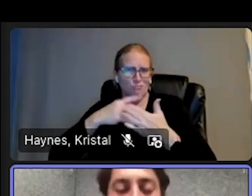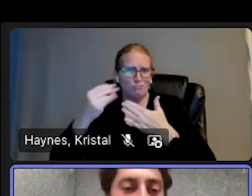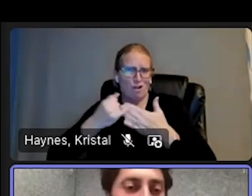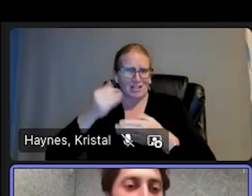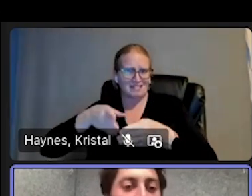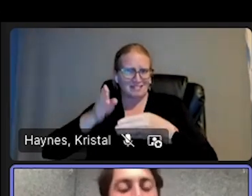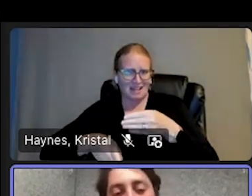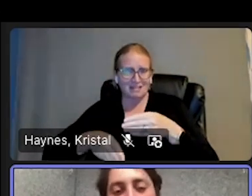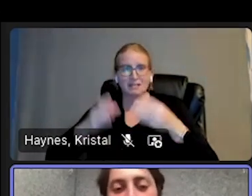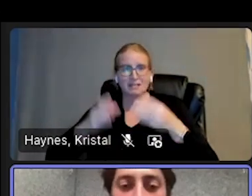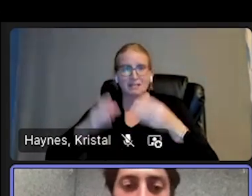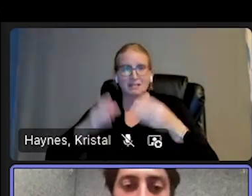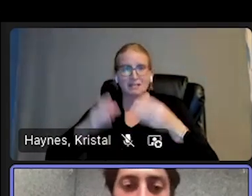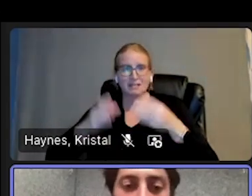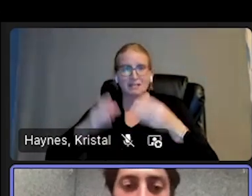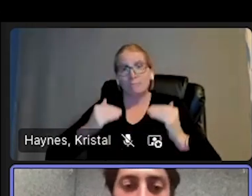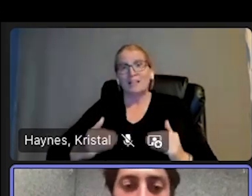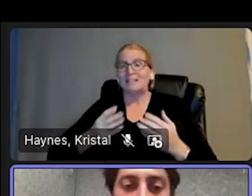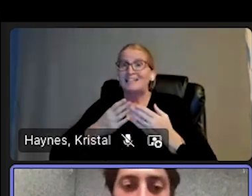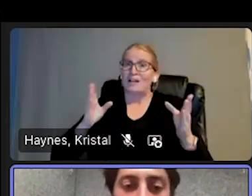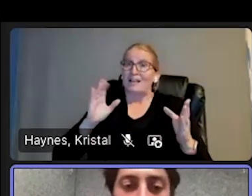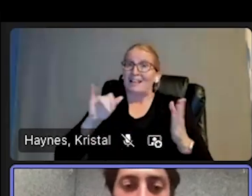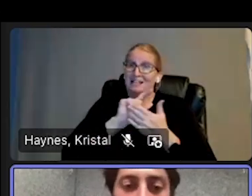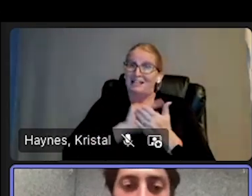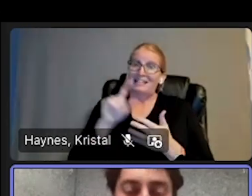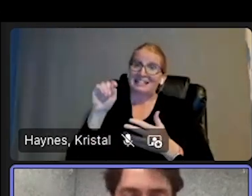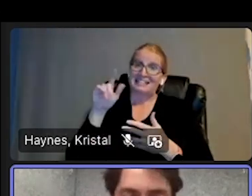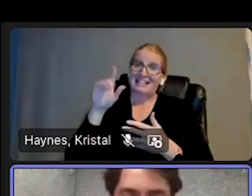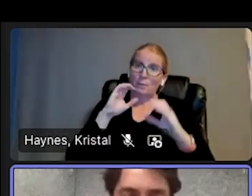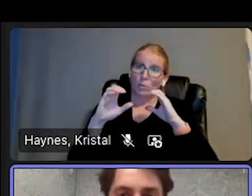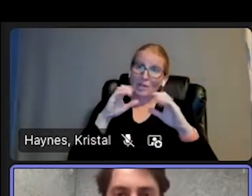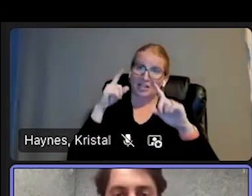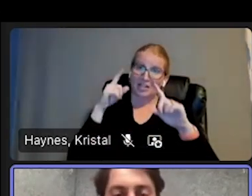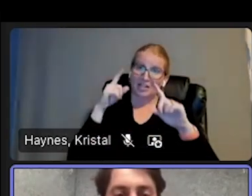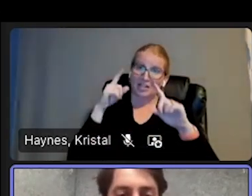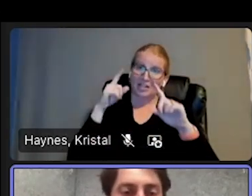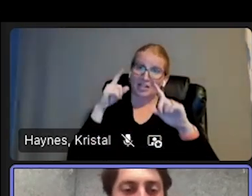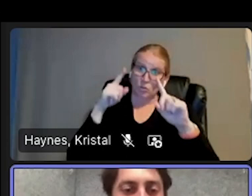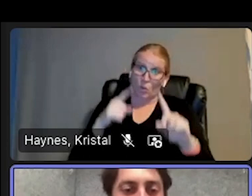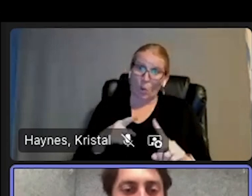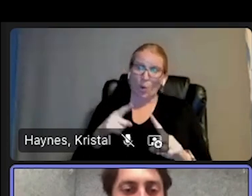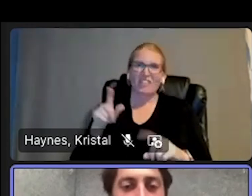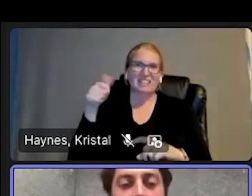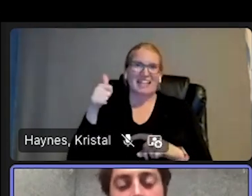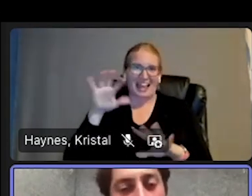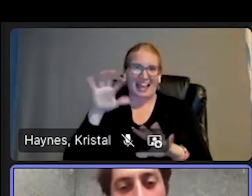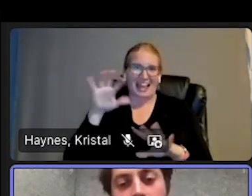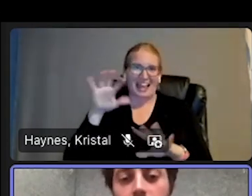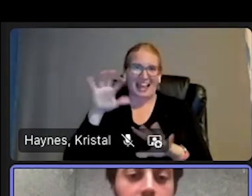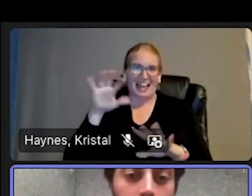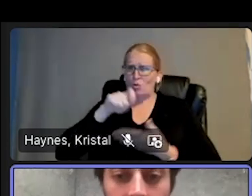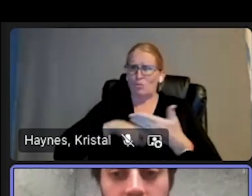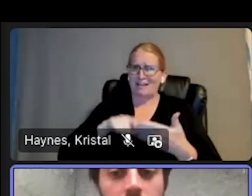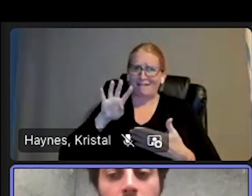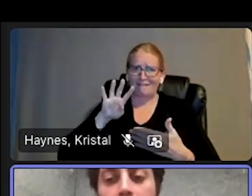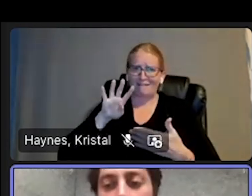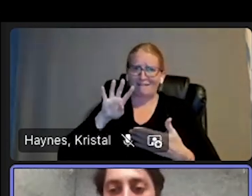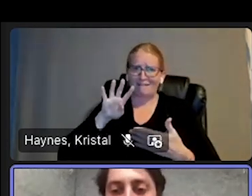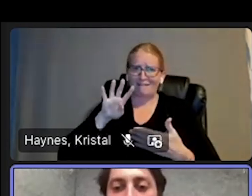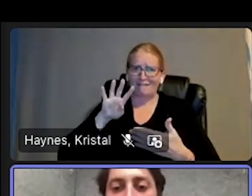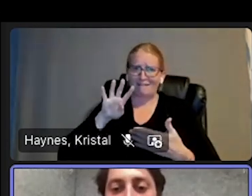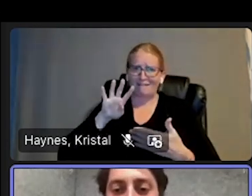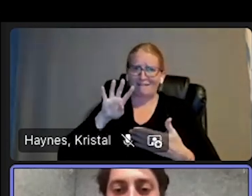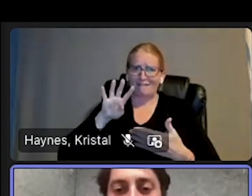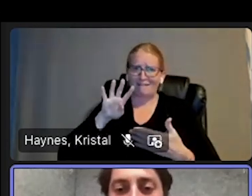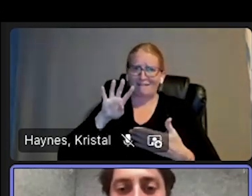10 of them. Some of them were drafted more recently, but some of them were drafted almost 40 years ago. And we noted